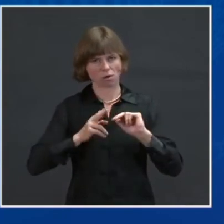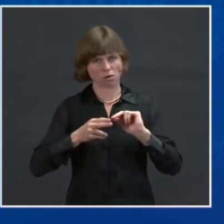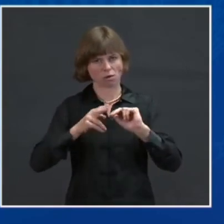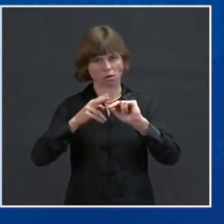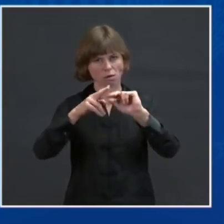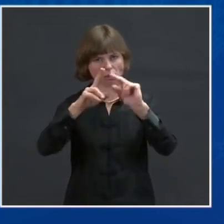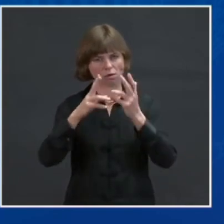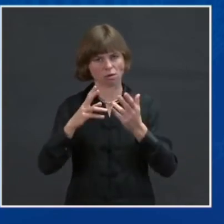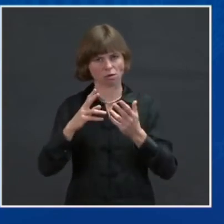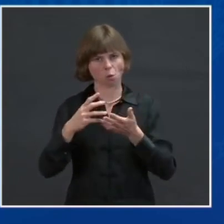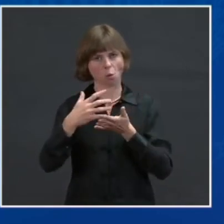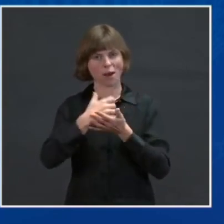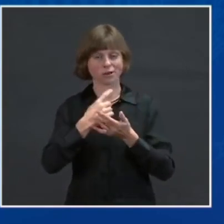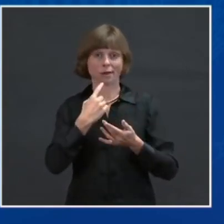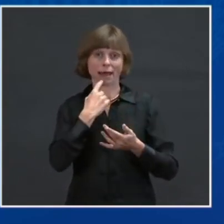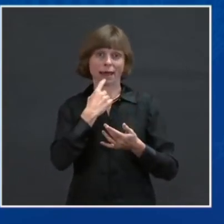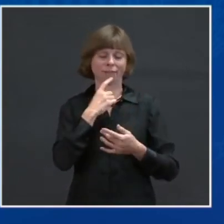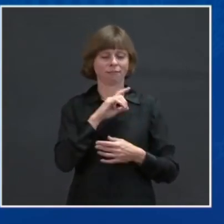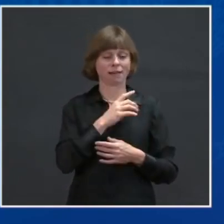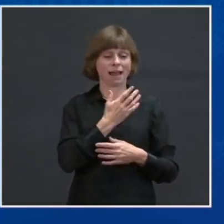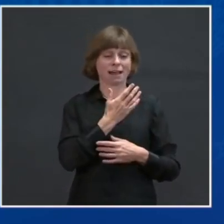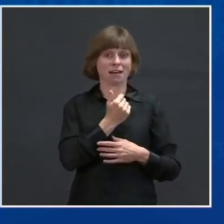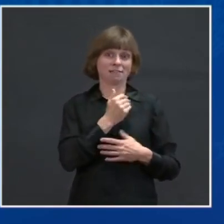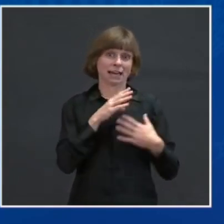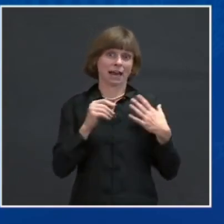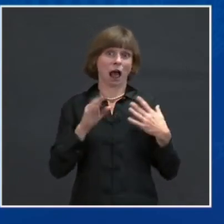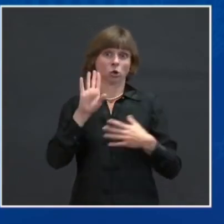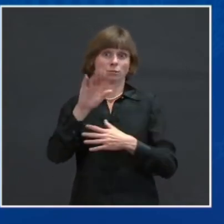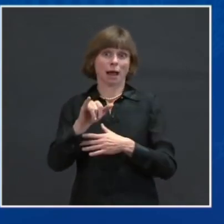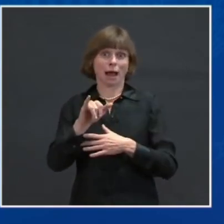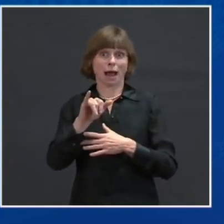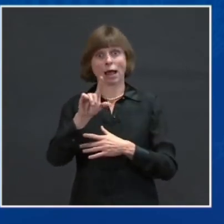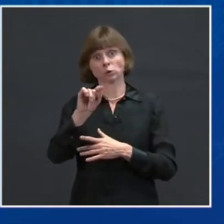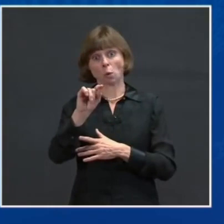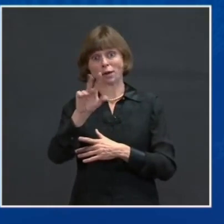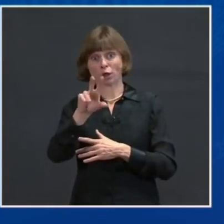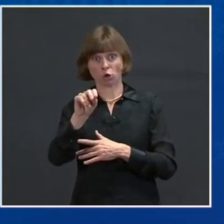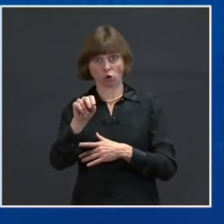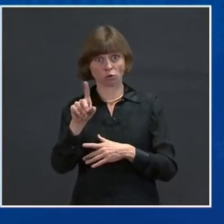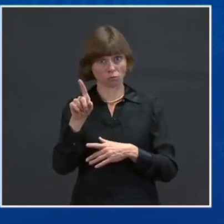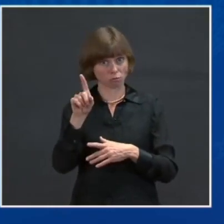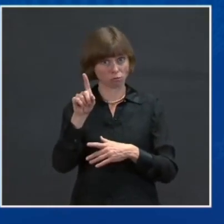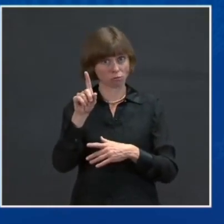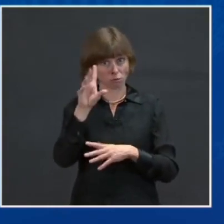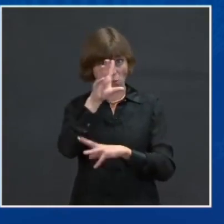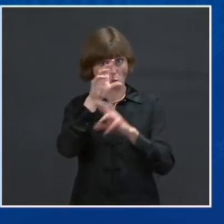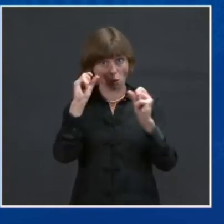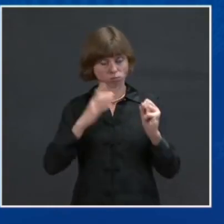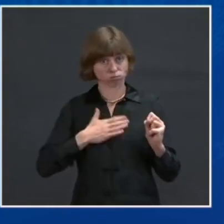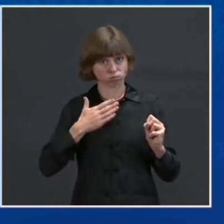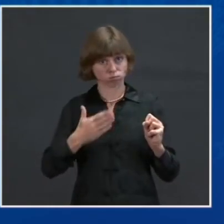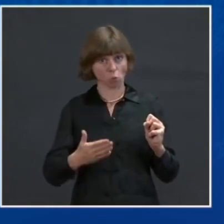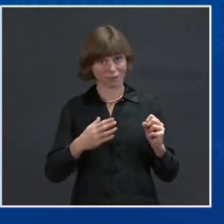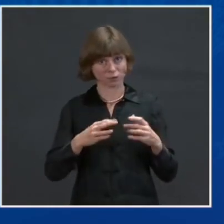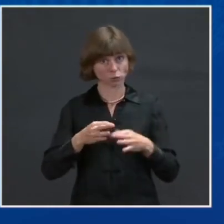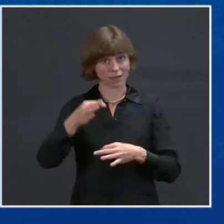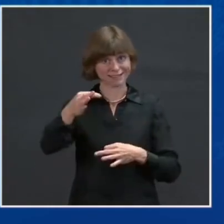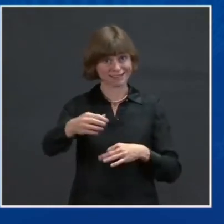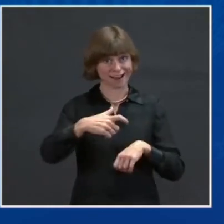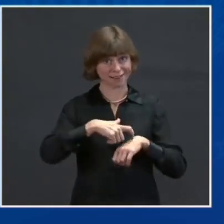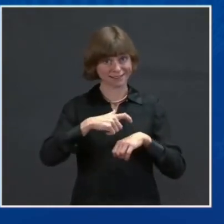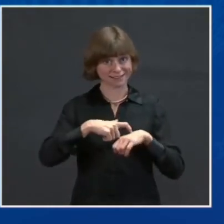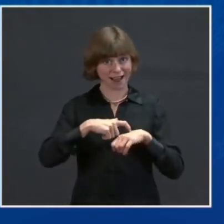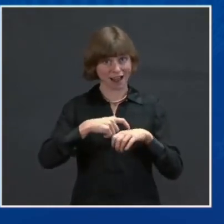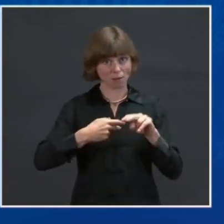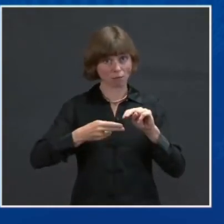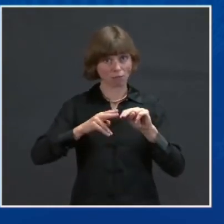$15 by 2030, is he open to potentially extending the timeline there to get more people on board? Well, we'll